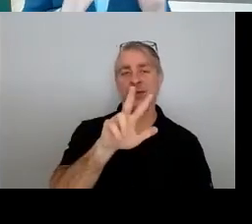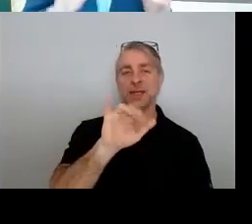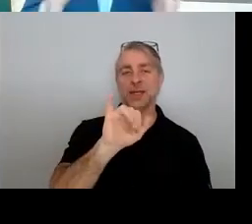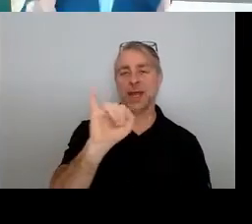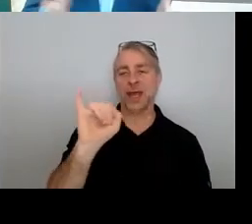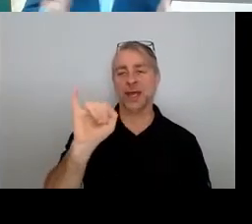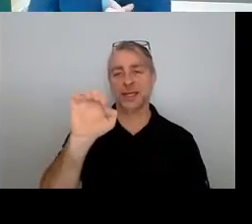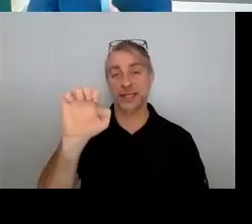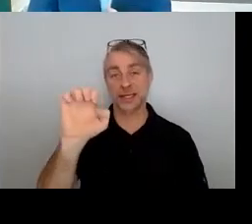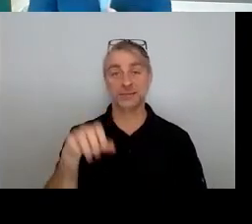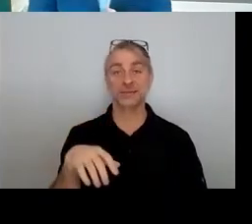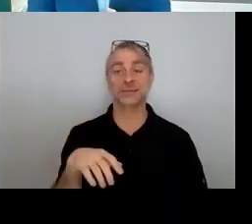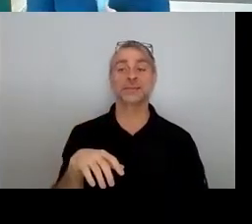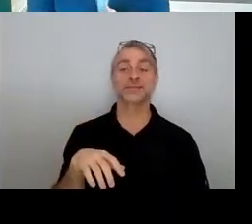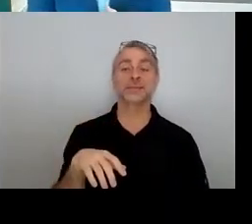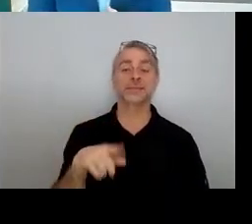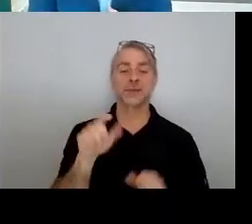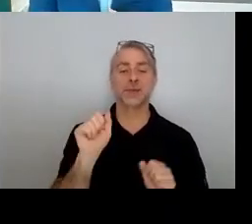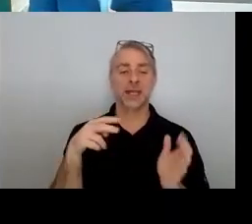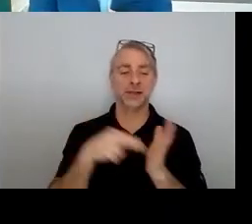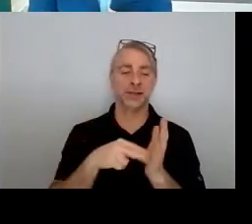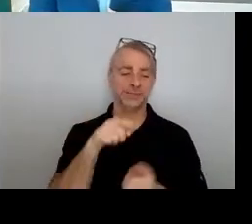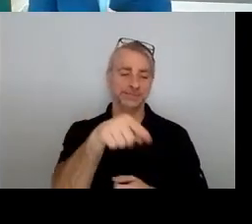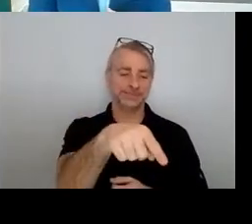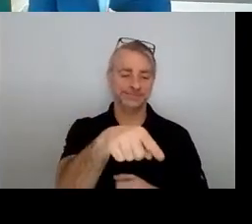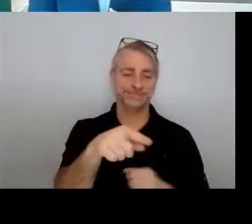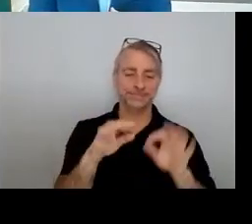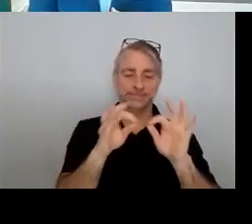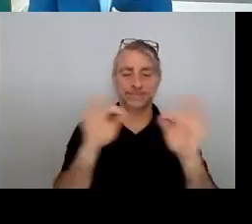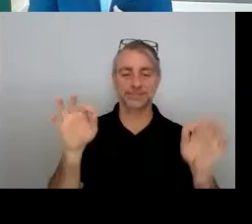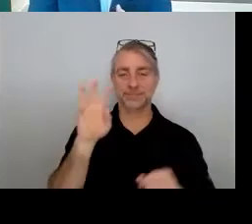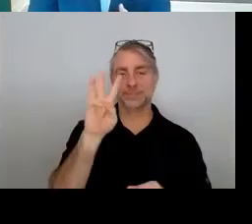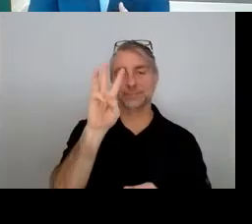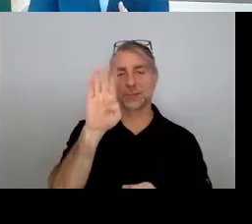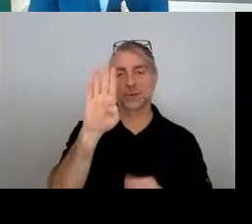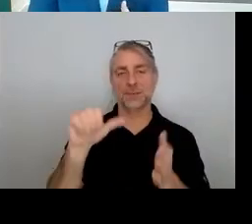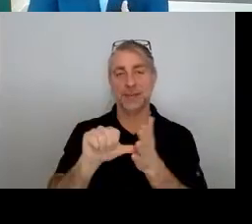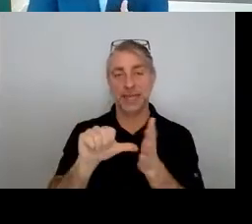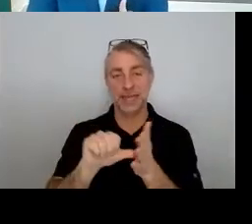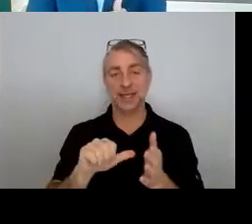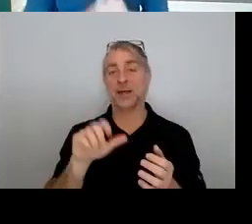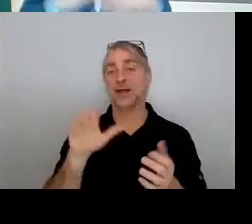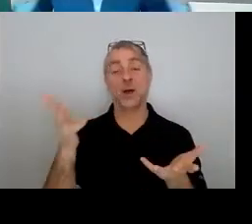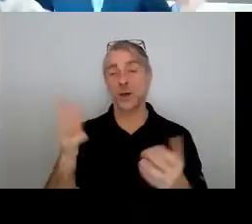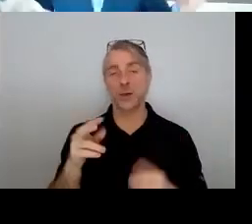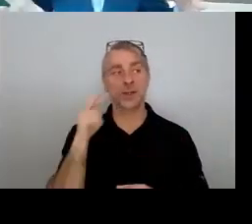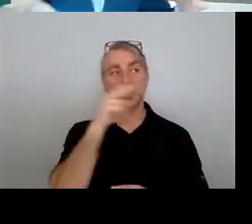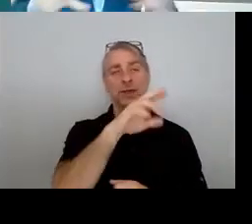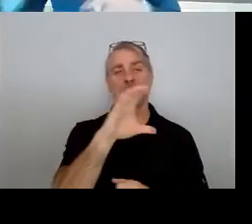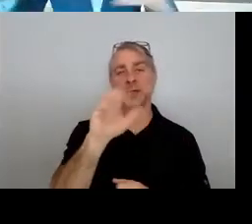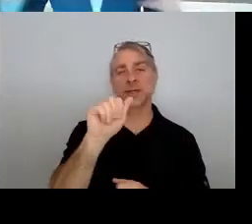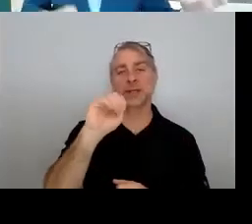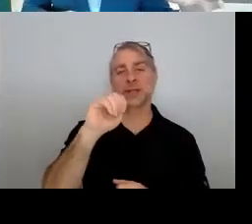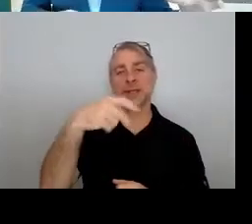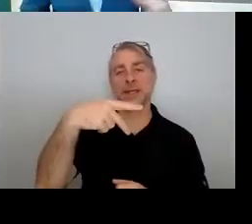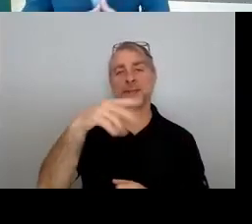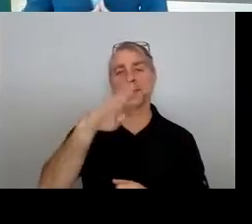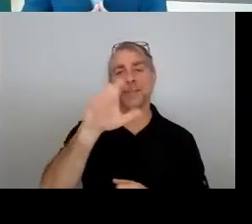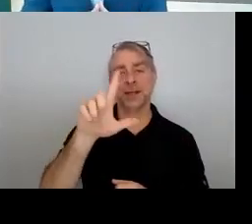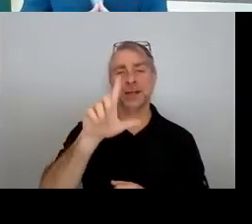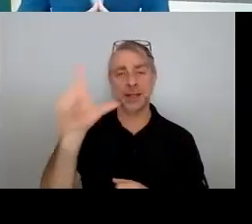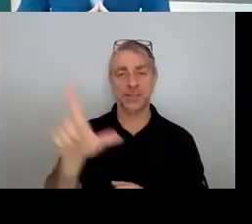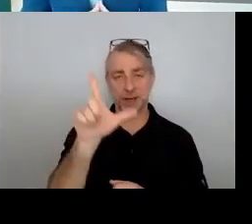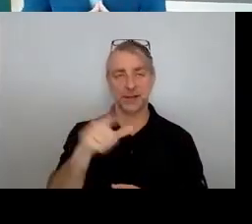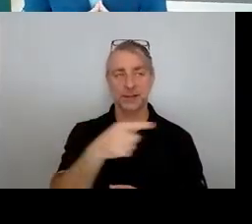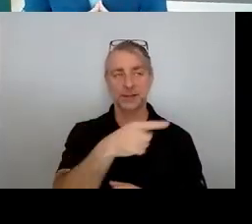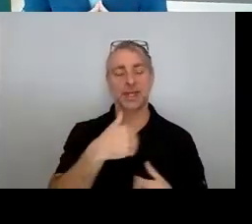and you can go to this link or go to the Campbell library and find it. And there's a nice little table that shows all of